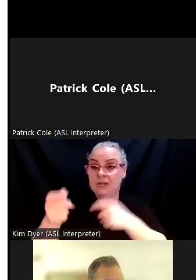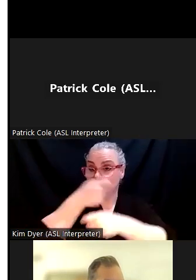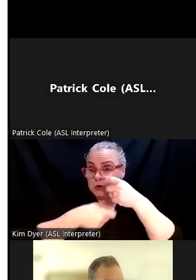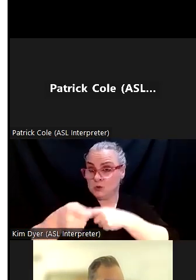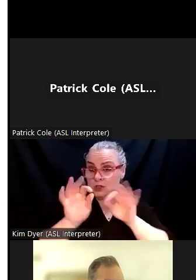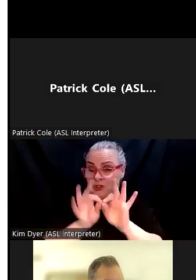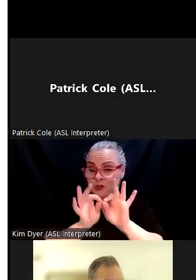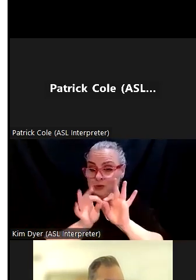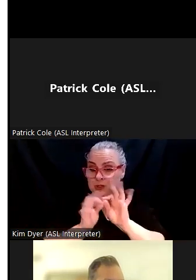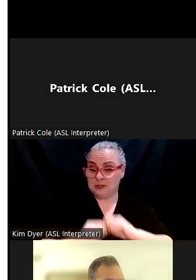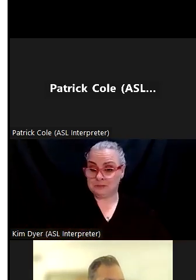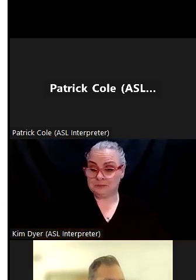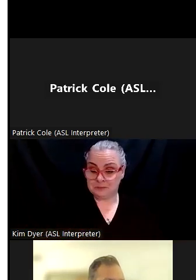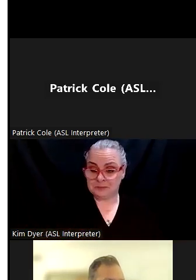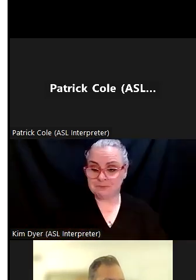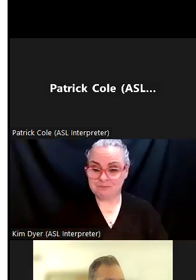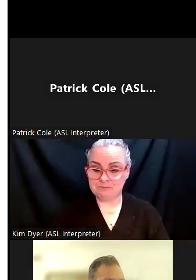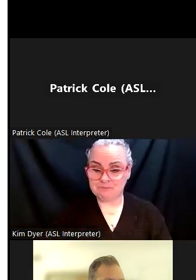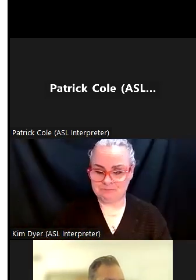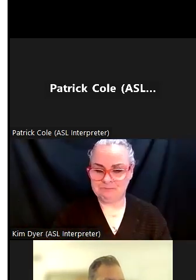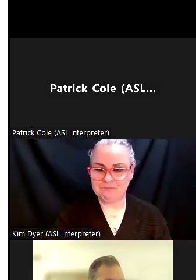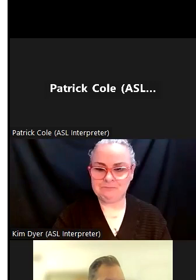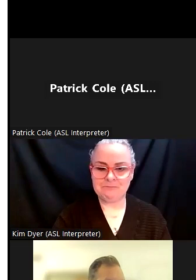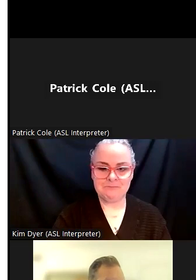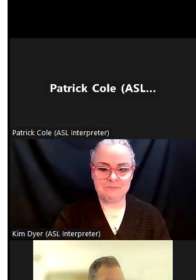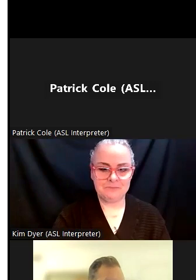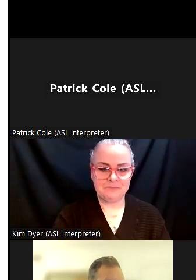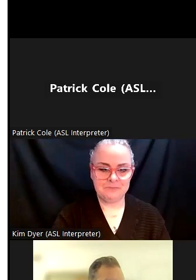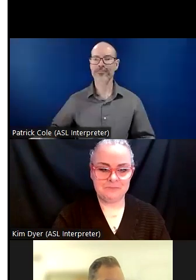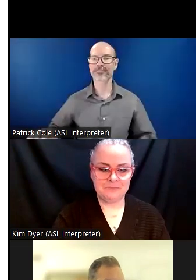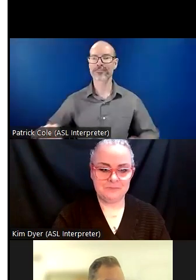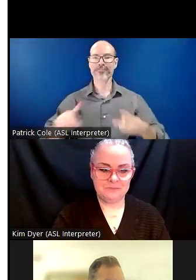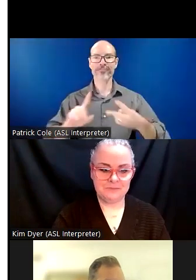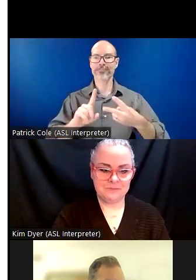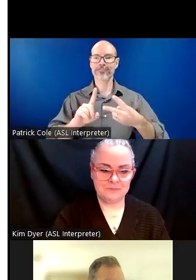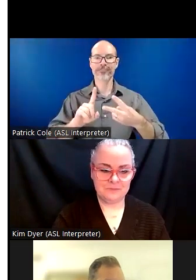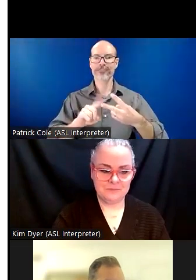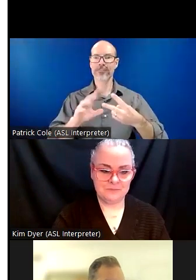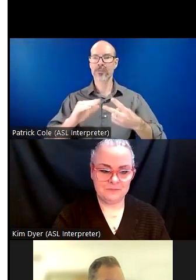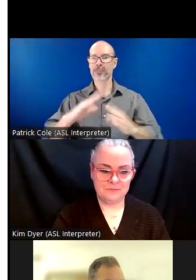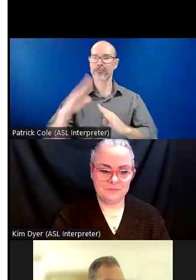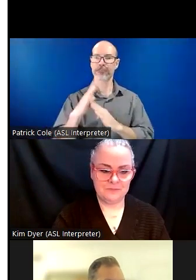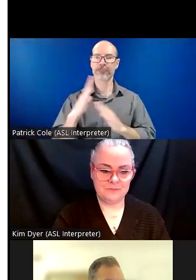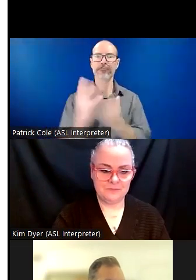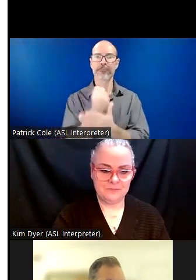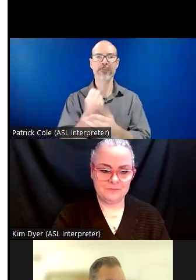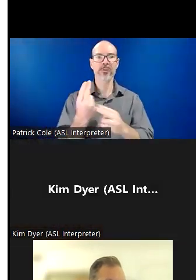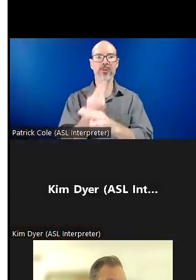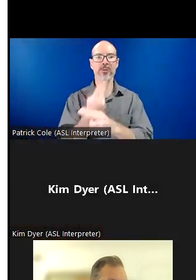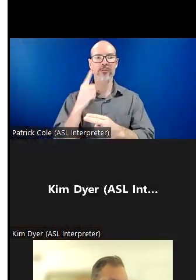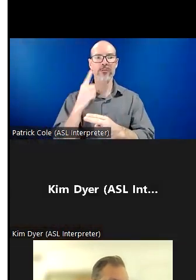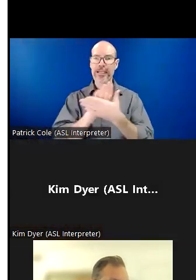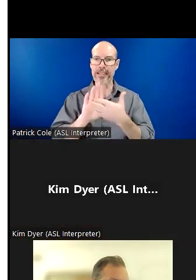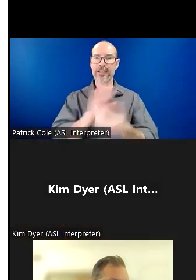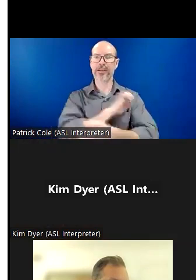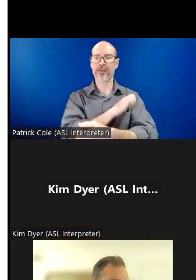the next priority measure is to maximize the utilization of clean energy, which means increasing the efficient use of all the